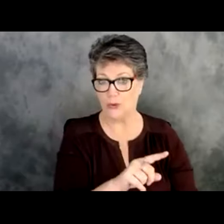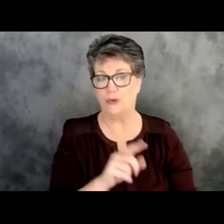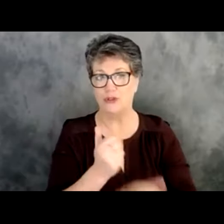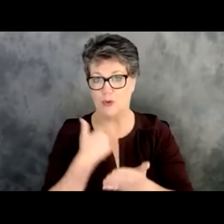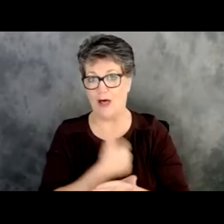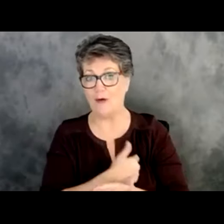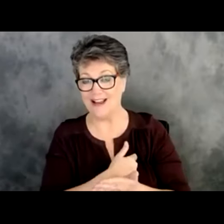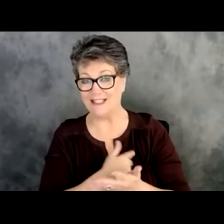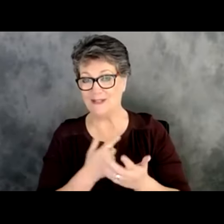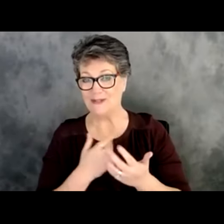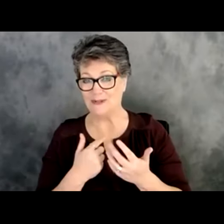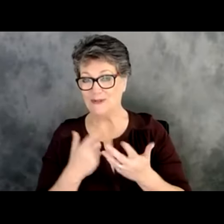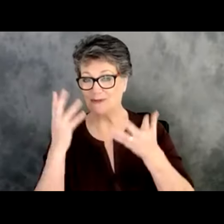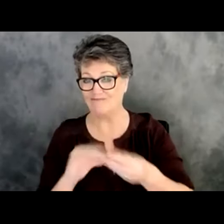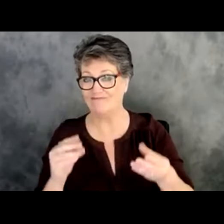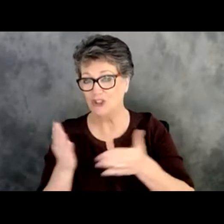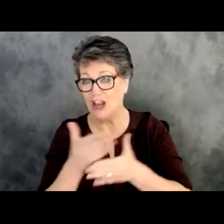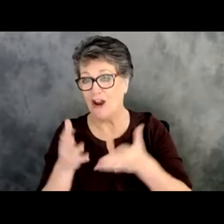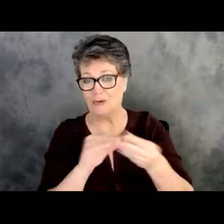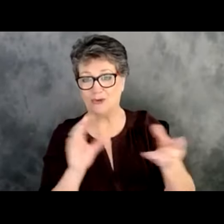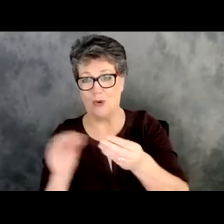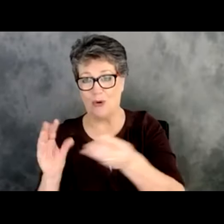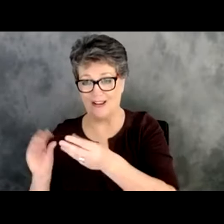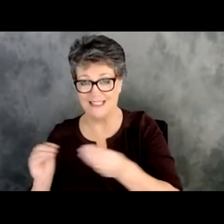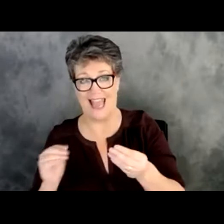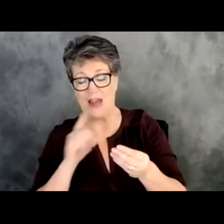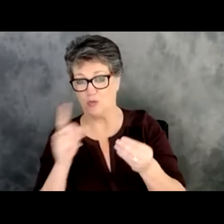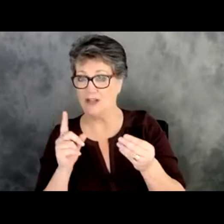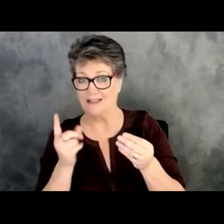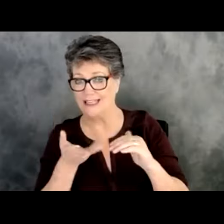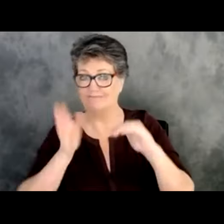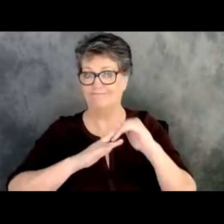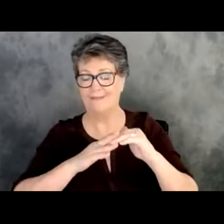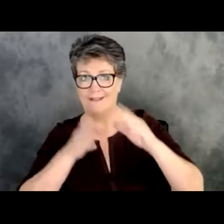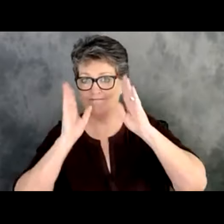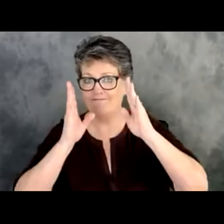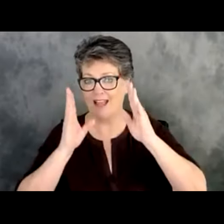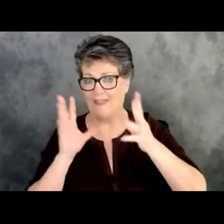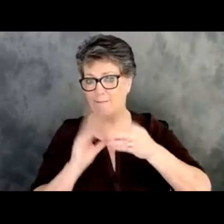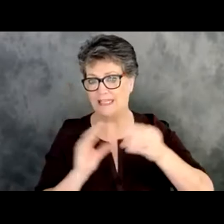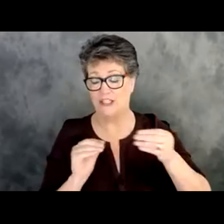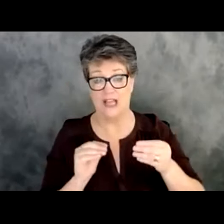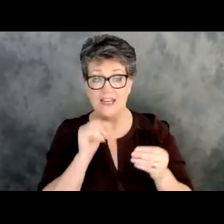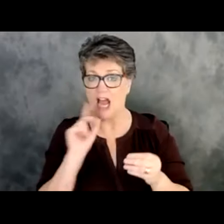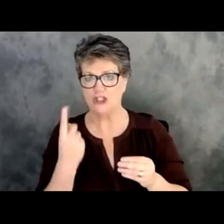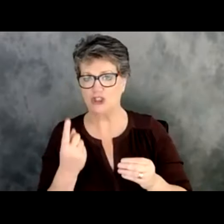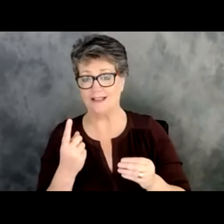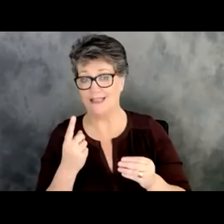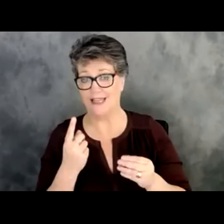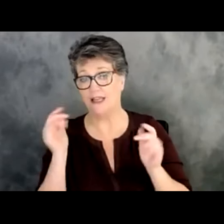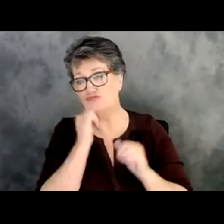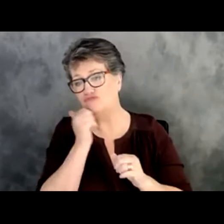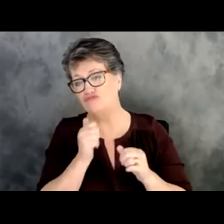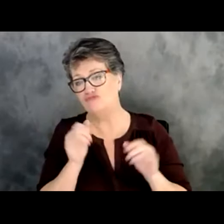tell those stories and to really amplify the message that this isn't just in inarticulate speech. This is